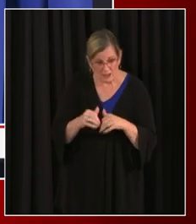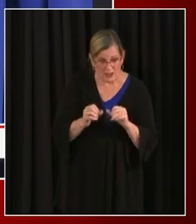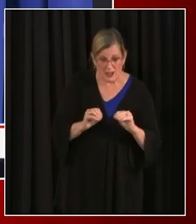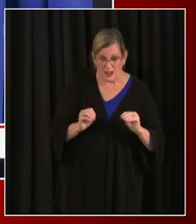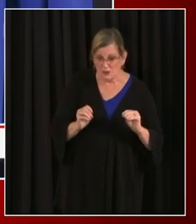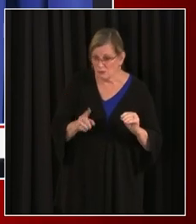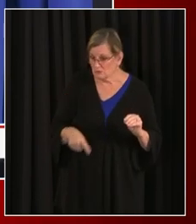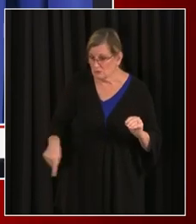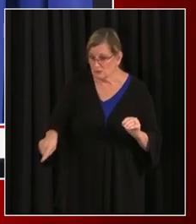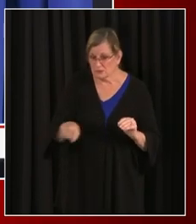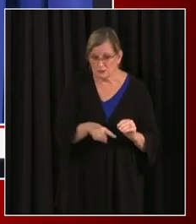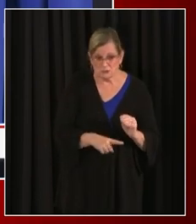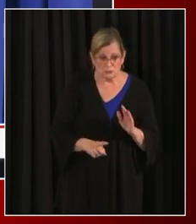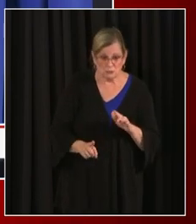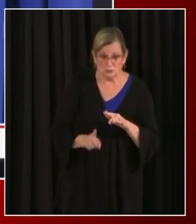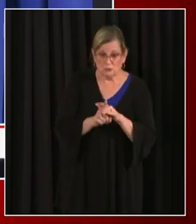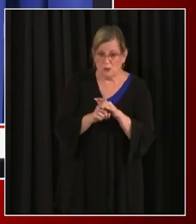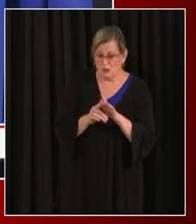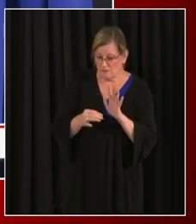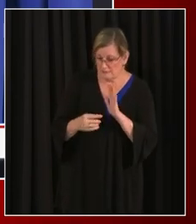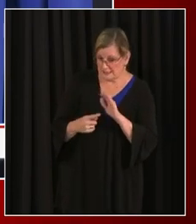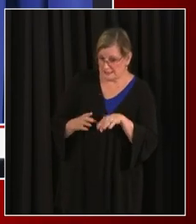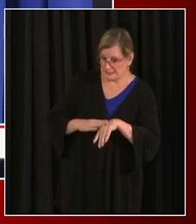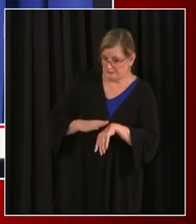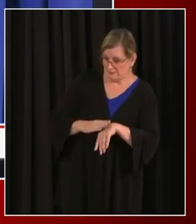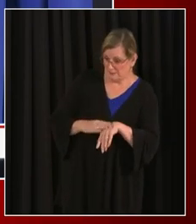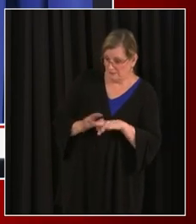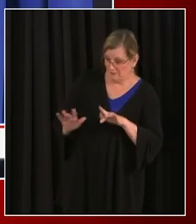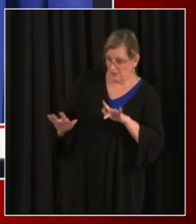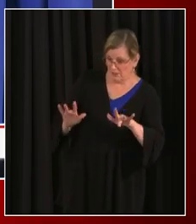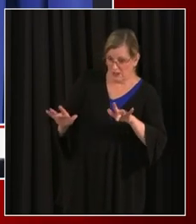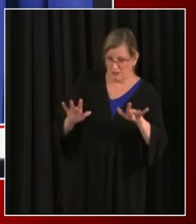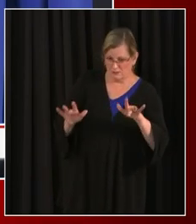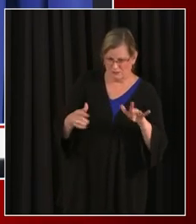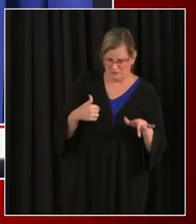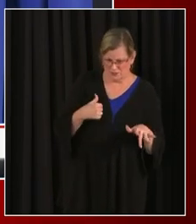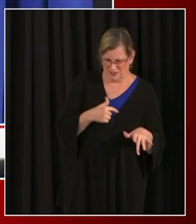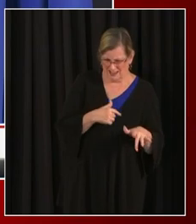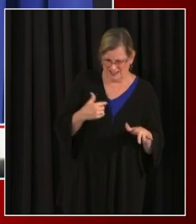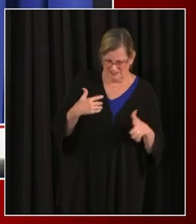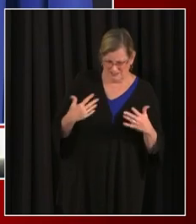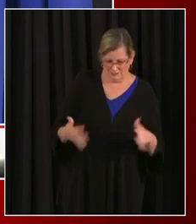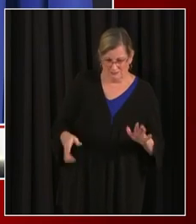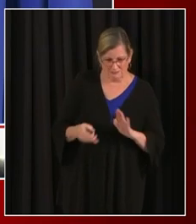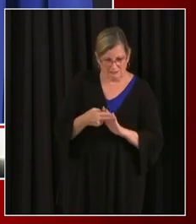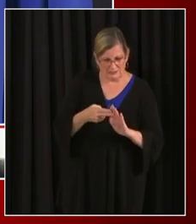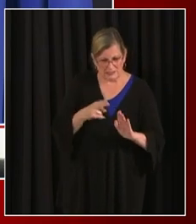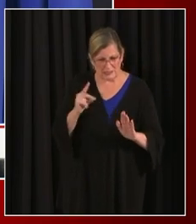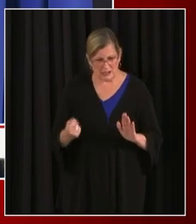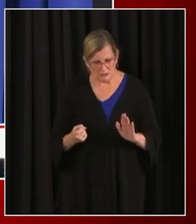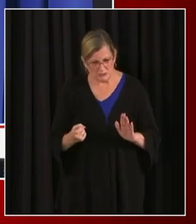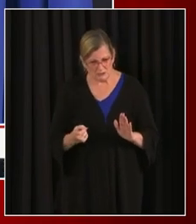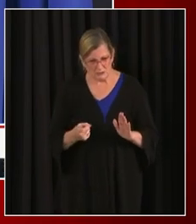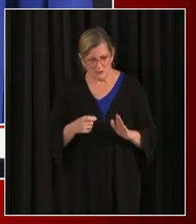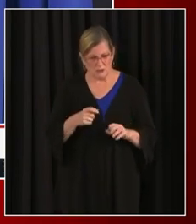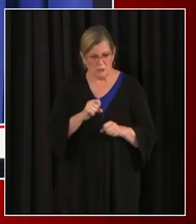symptoms or contacts the entity to say that they have been diagnosed, or an adult who works in that